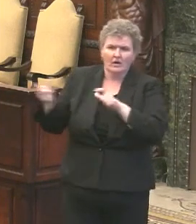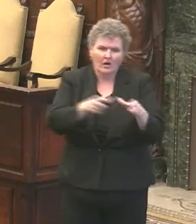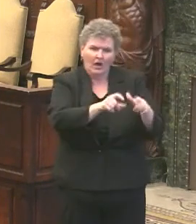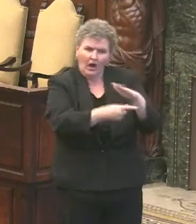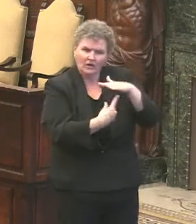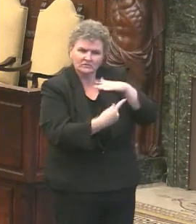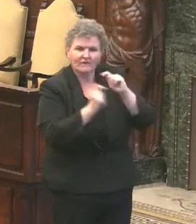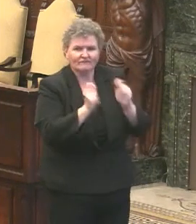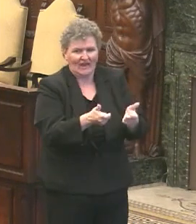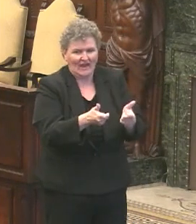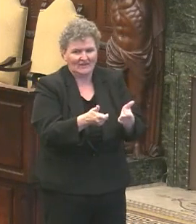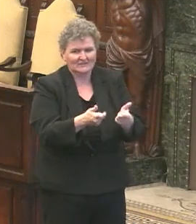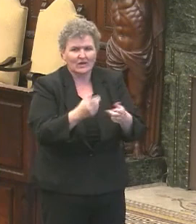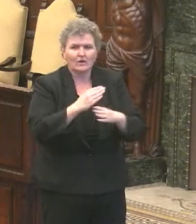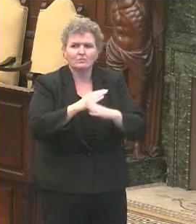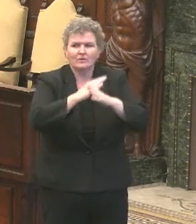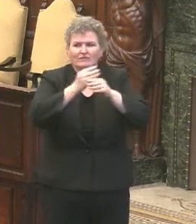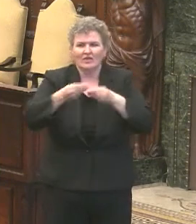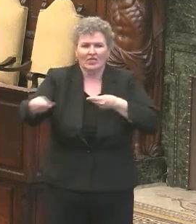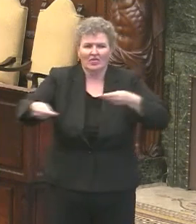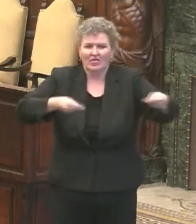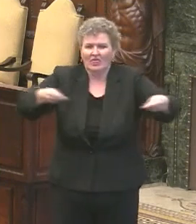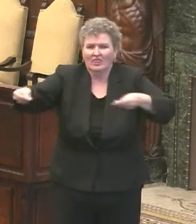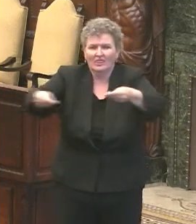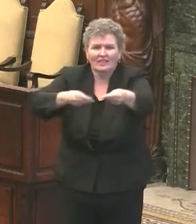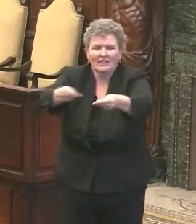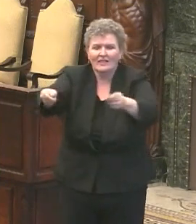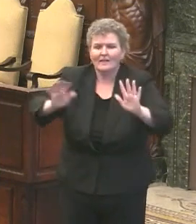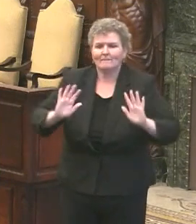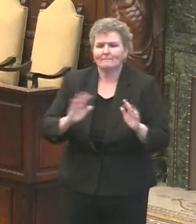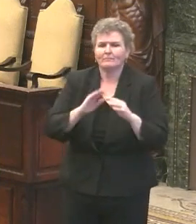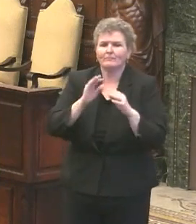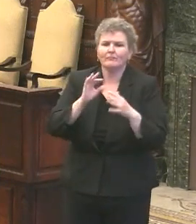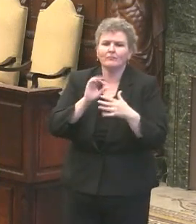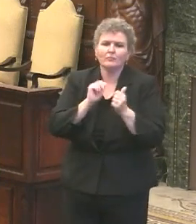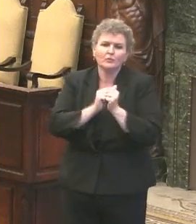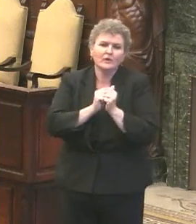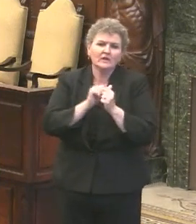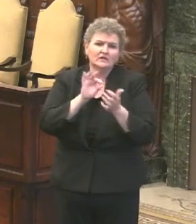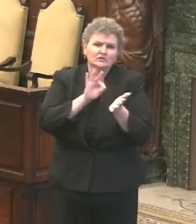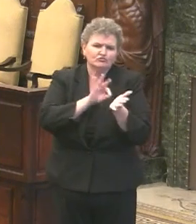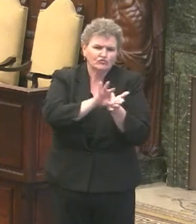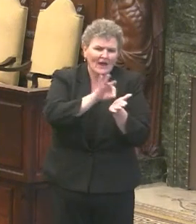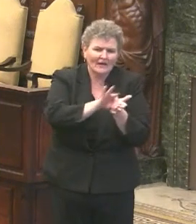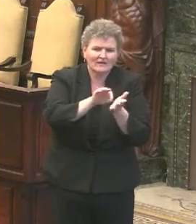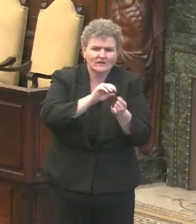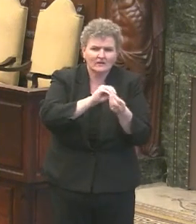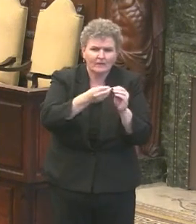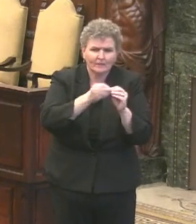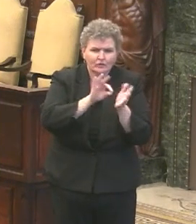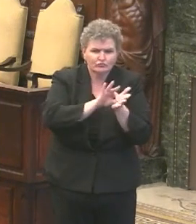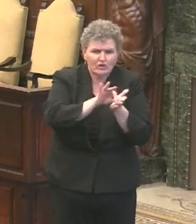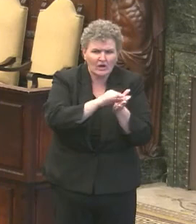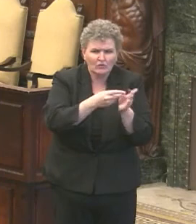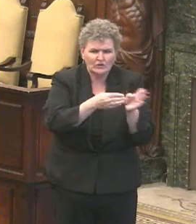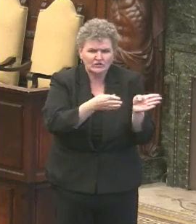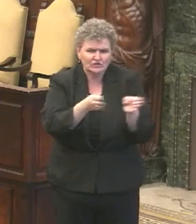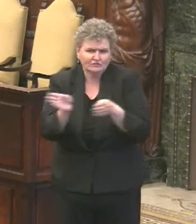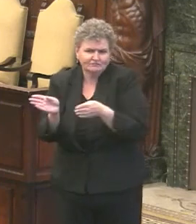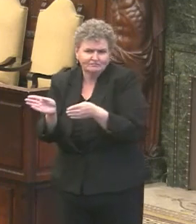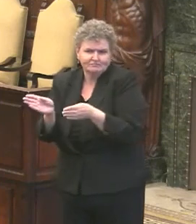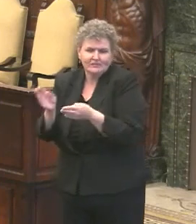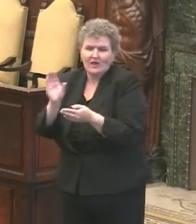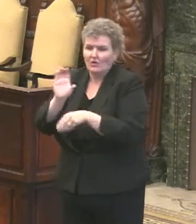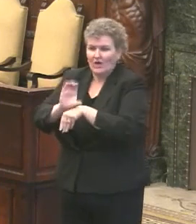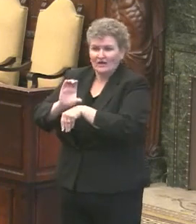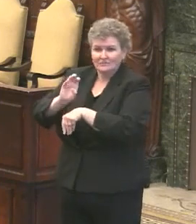prevent spread to others. Second, we're going to shift our contact tracing work from which we're trying to do all case management of all